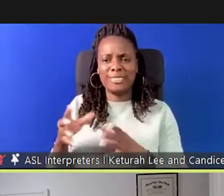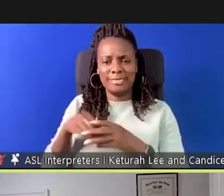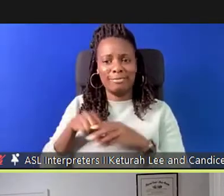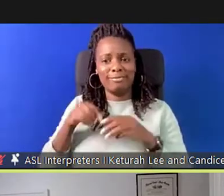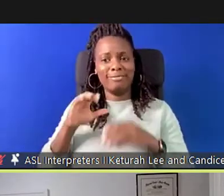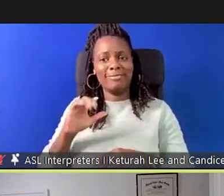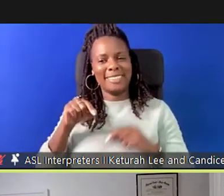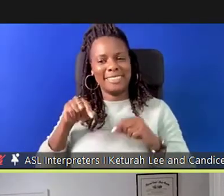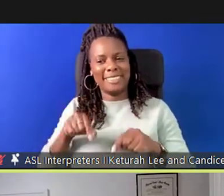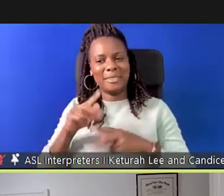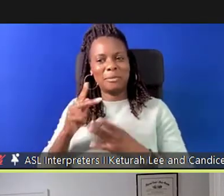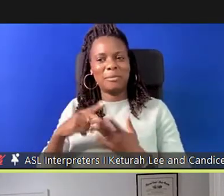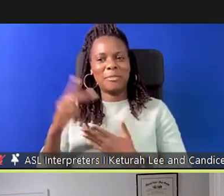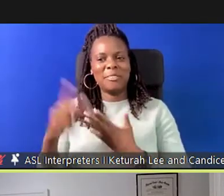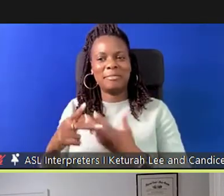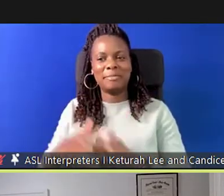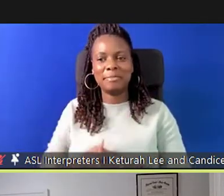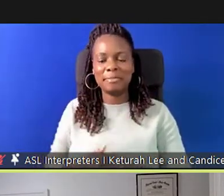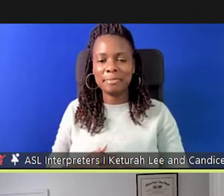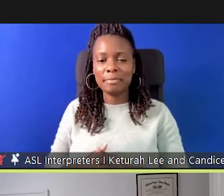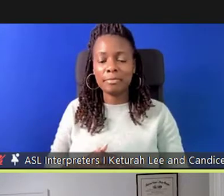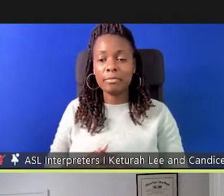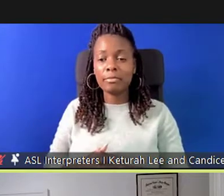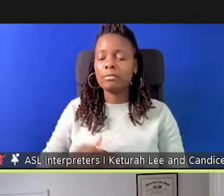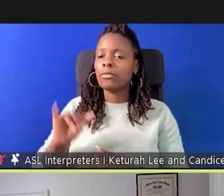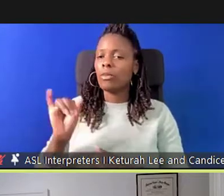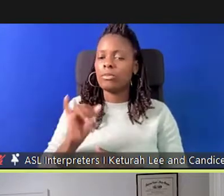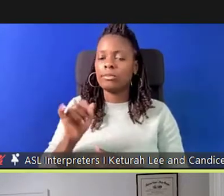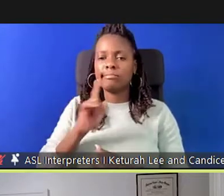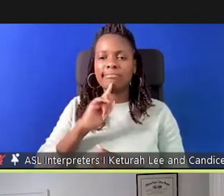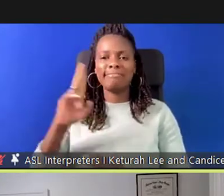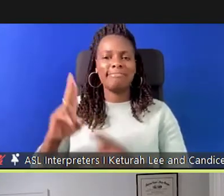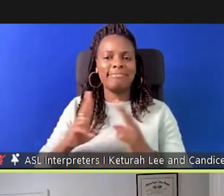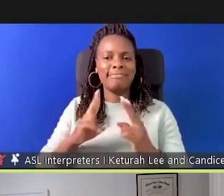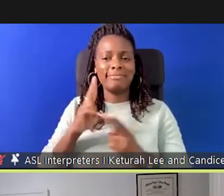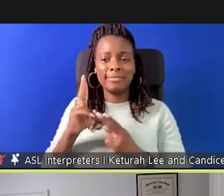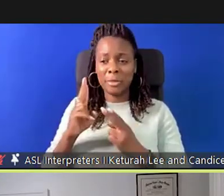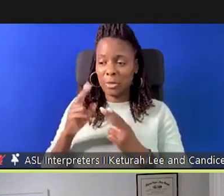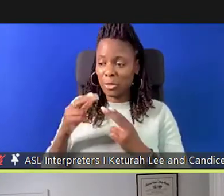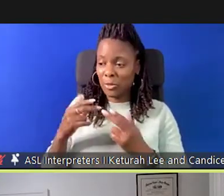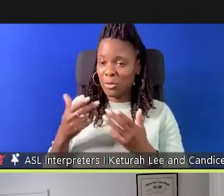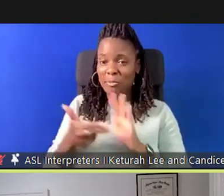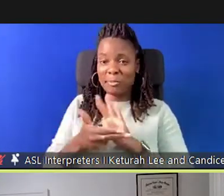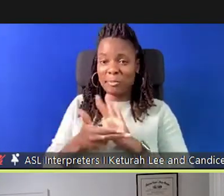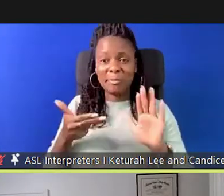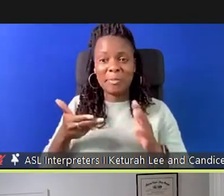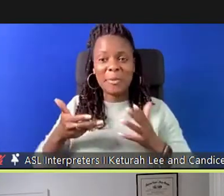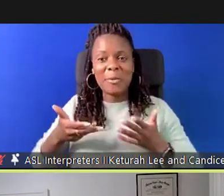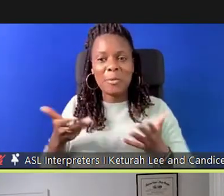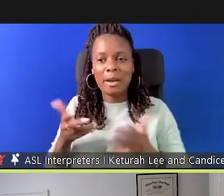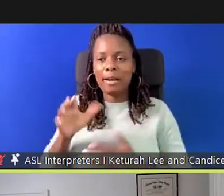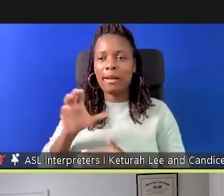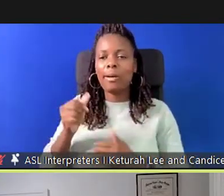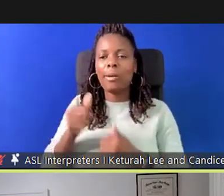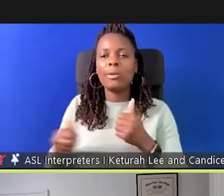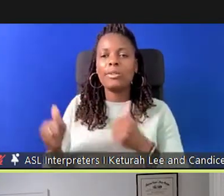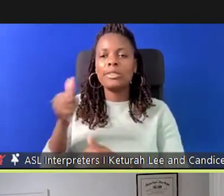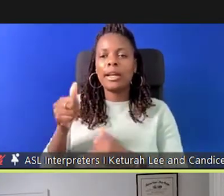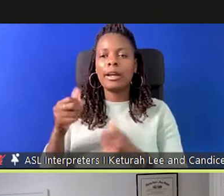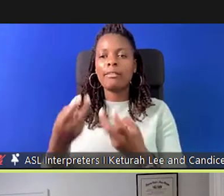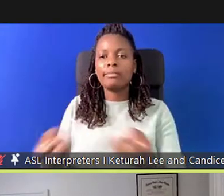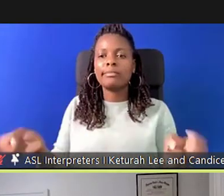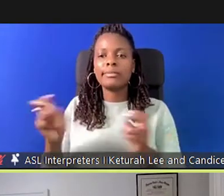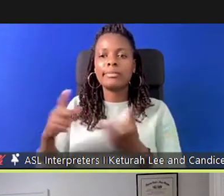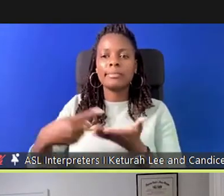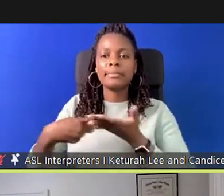program. I also have the great pleasure of serving as co-chair of the Roundtable on Quality Care for